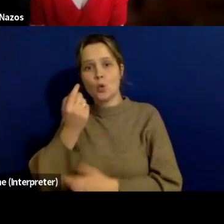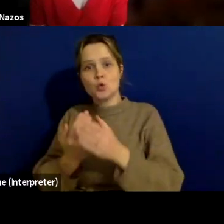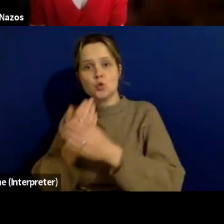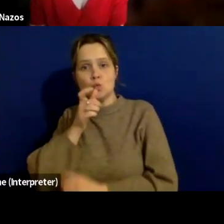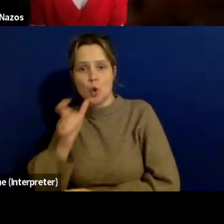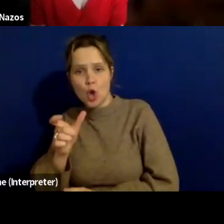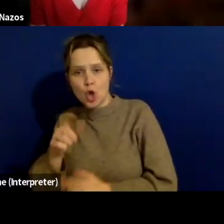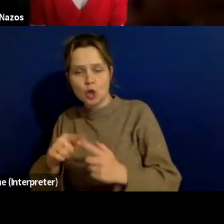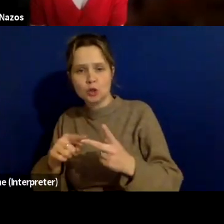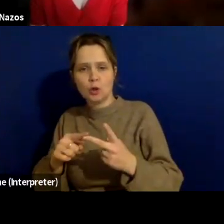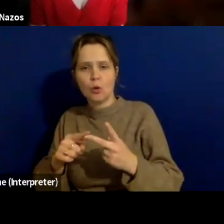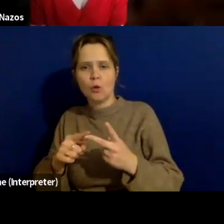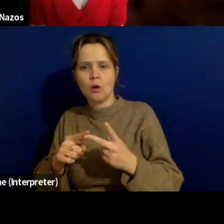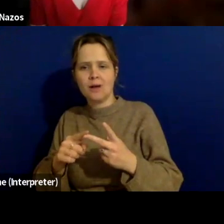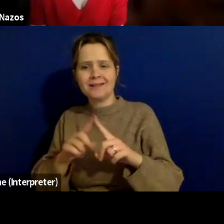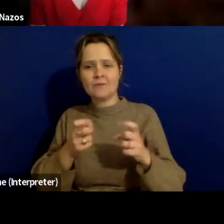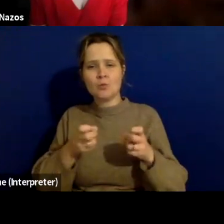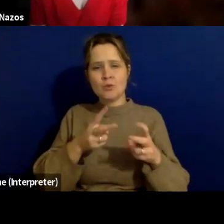new version of the poem,